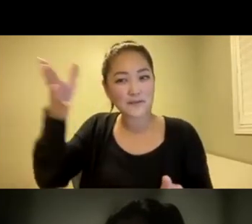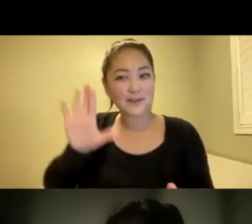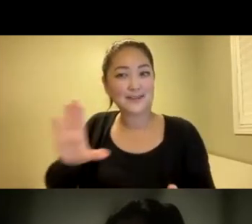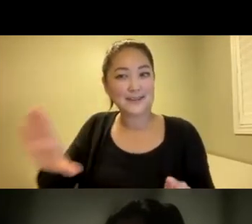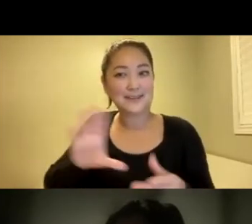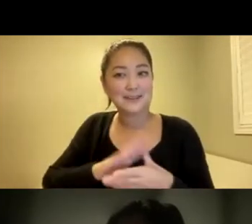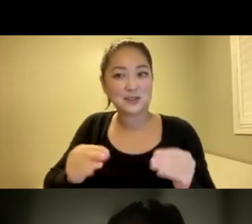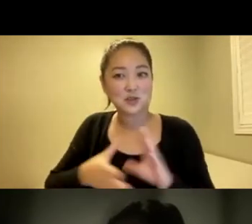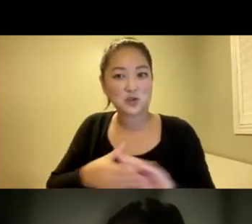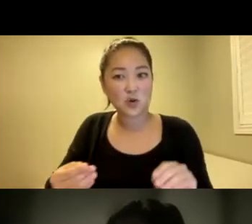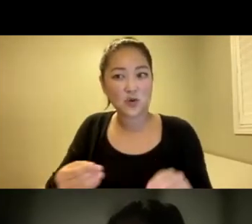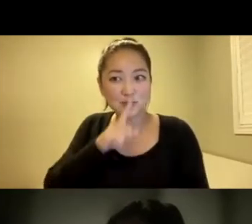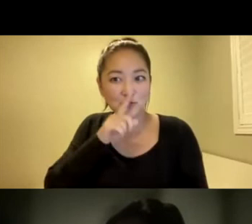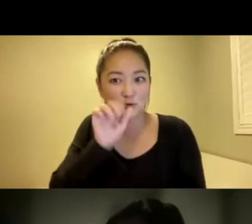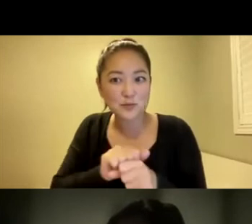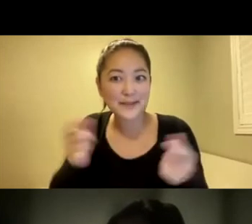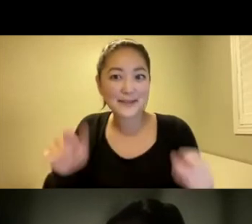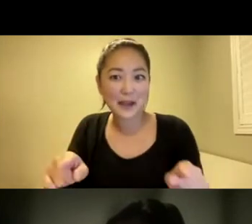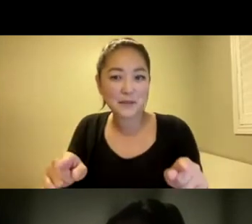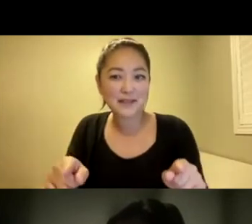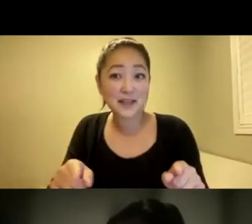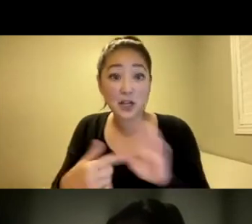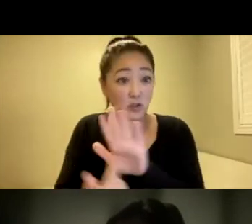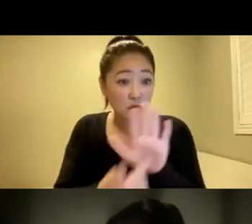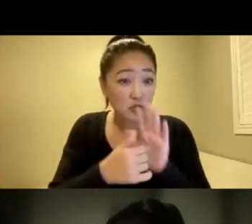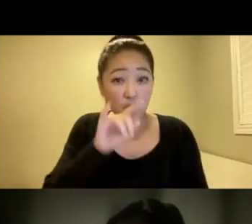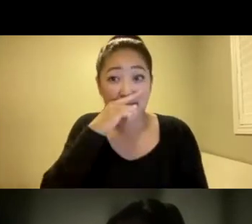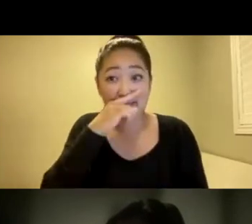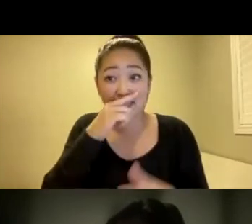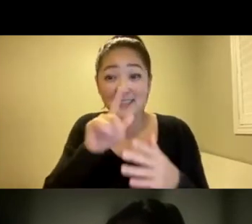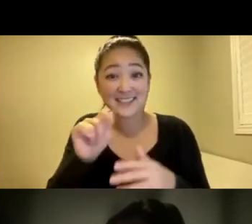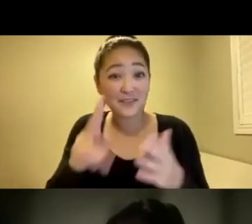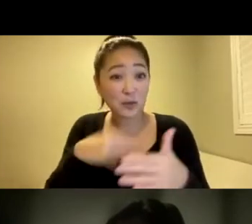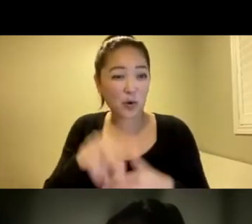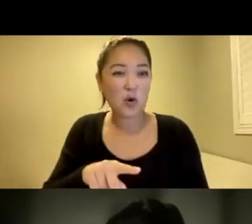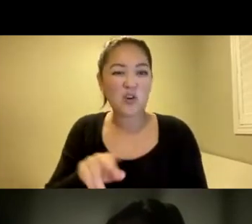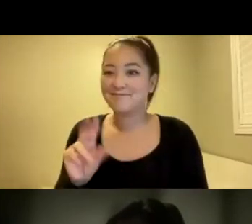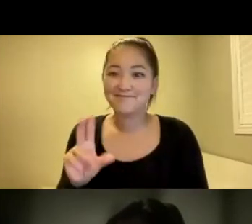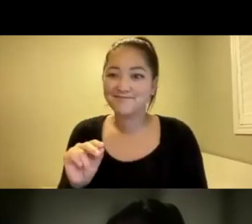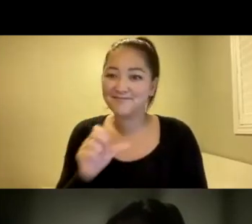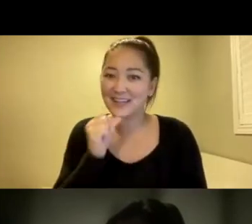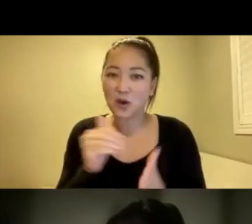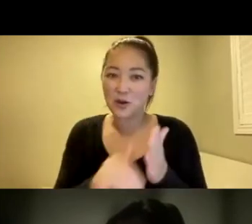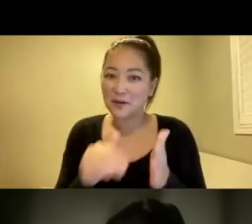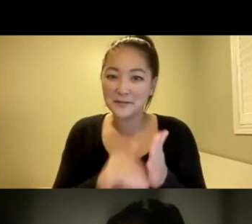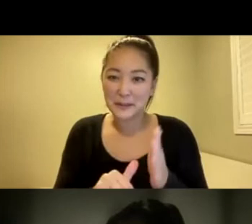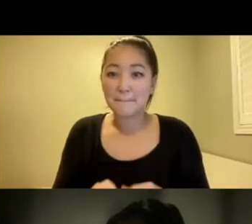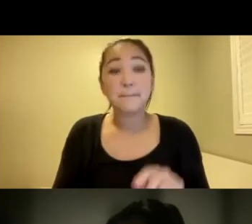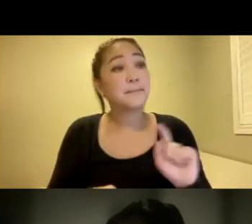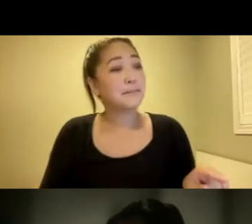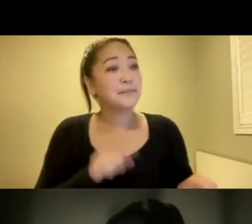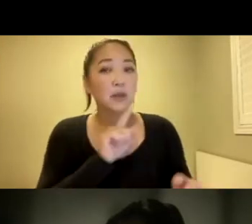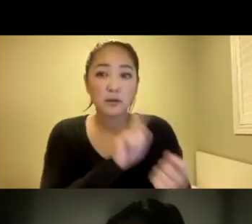so true, and you don't see that in kids programming really at all. Yeah, we actually met with organizations